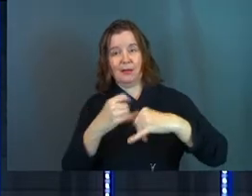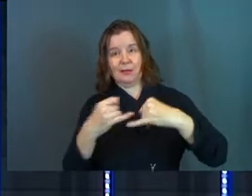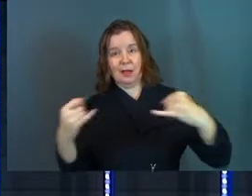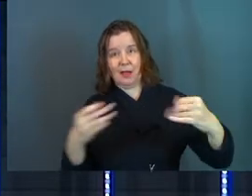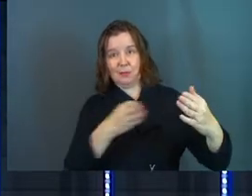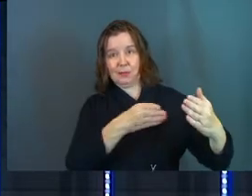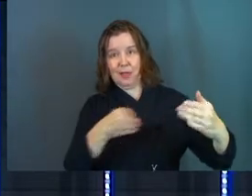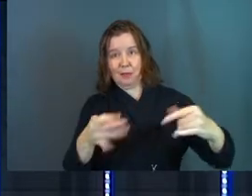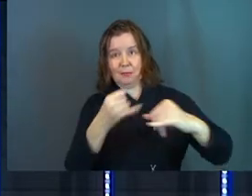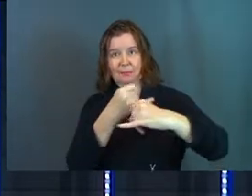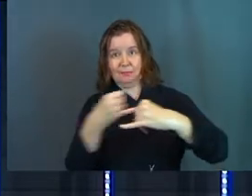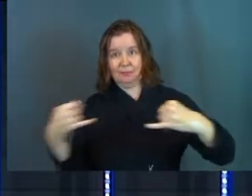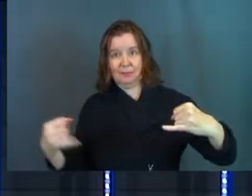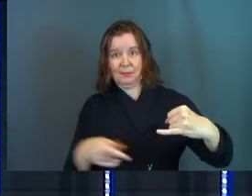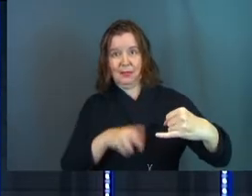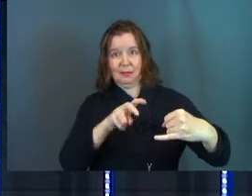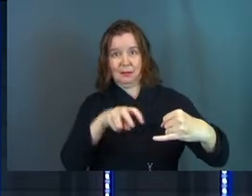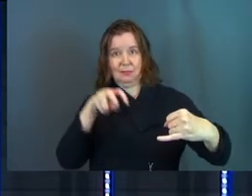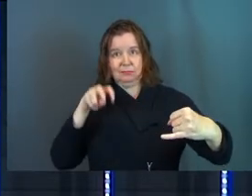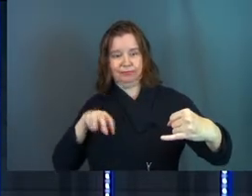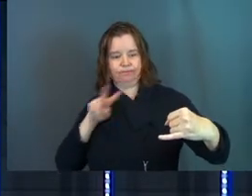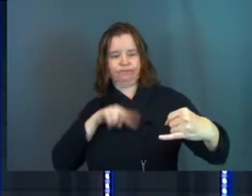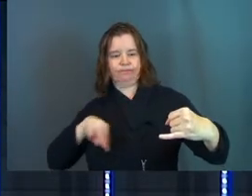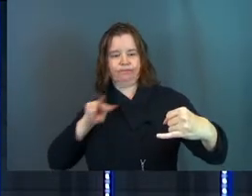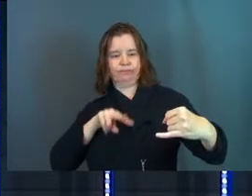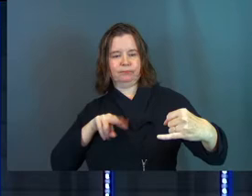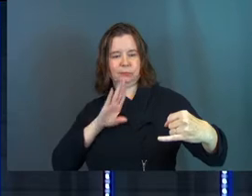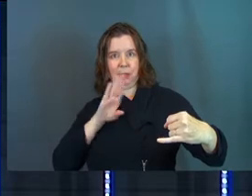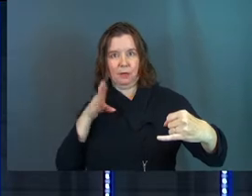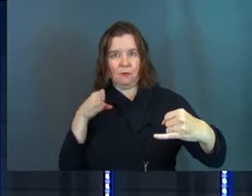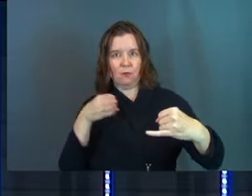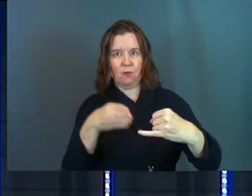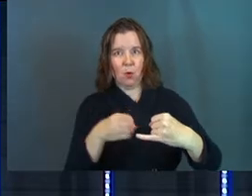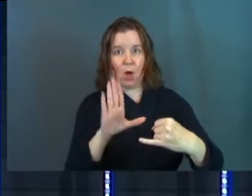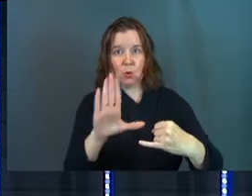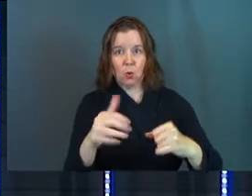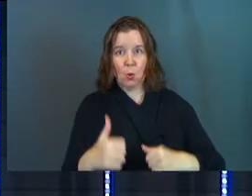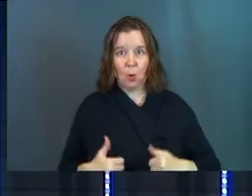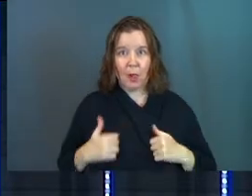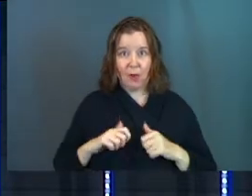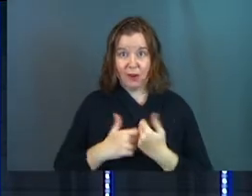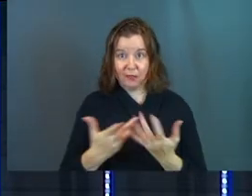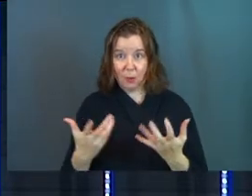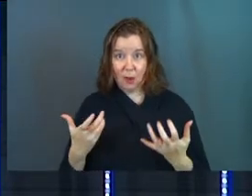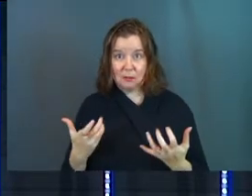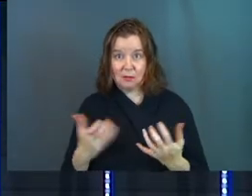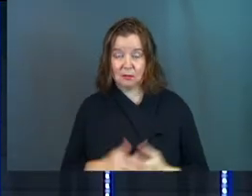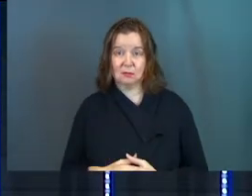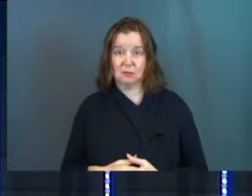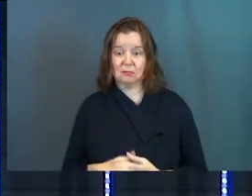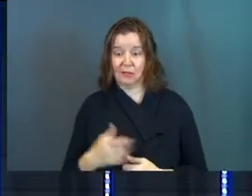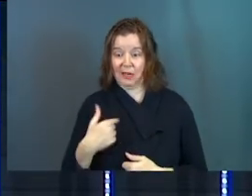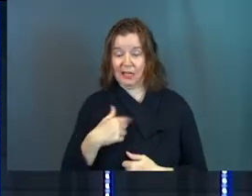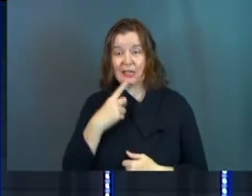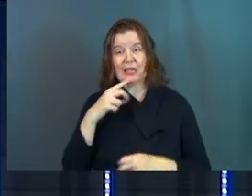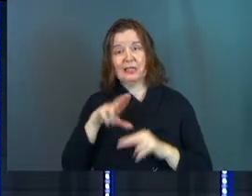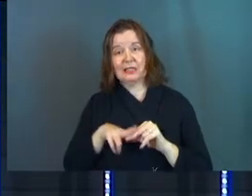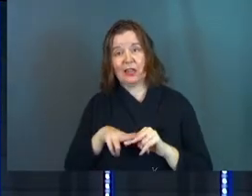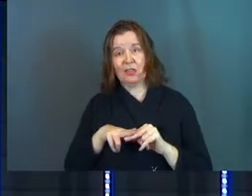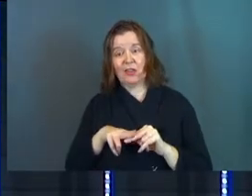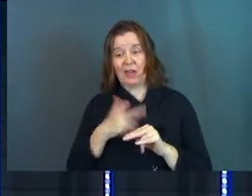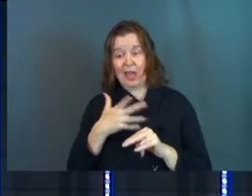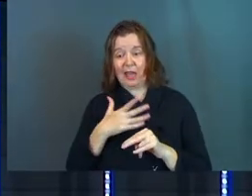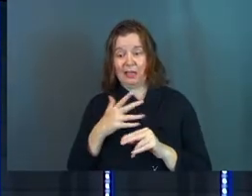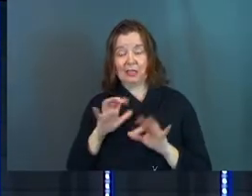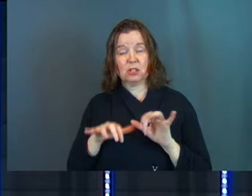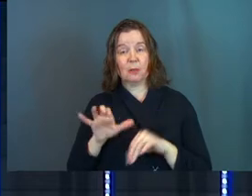timeline. And he exists in eternity. And he can deal with you and he can deal with your life however he wants. And he can sit there